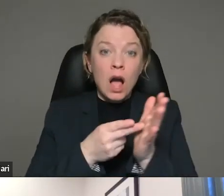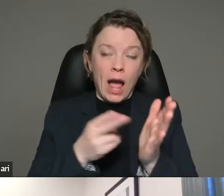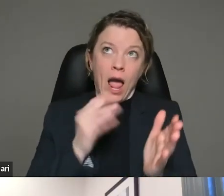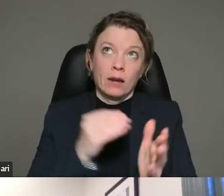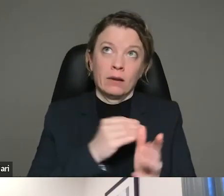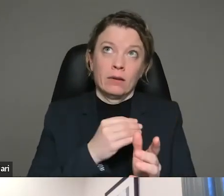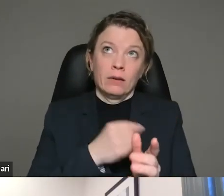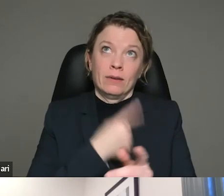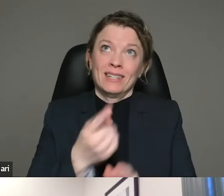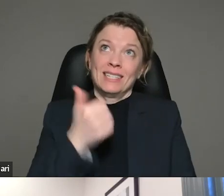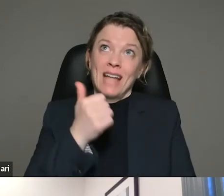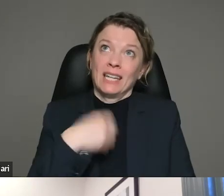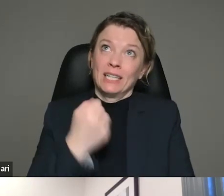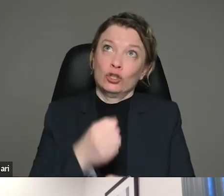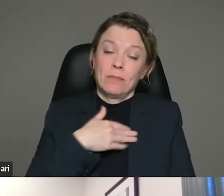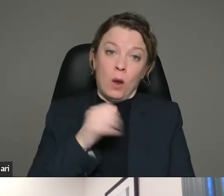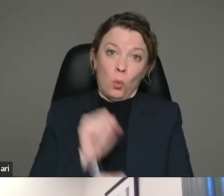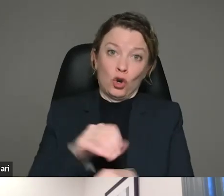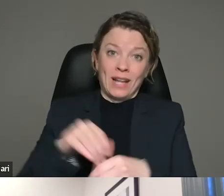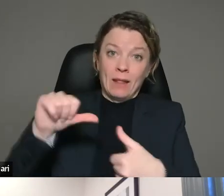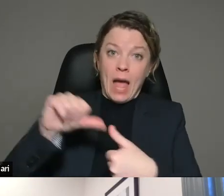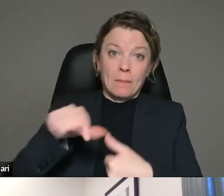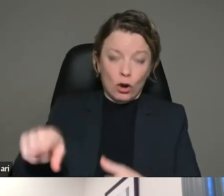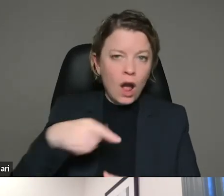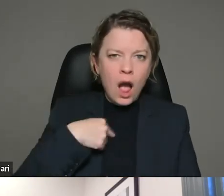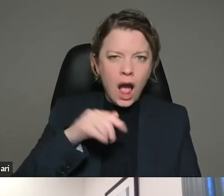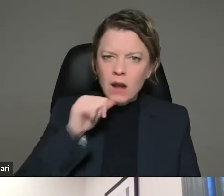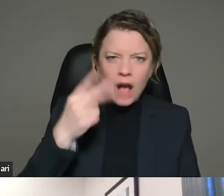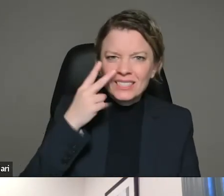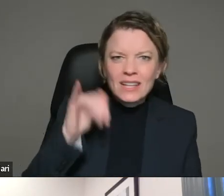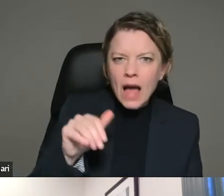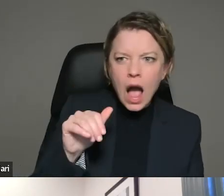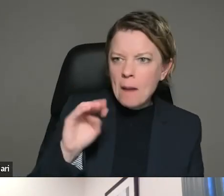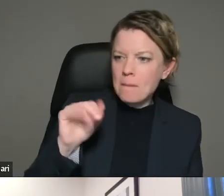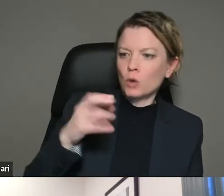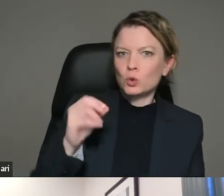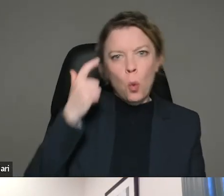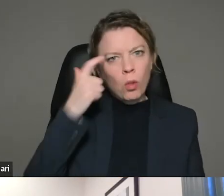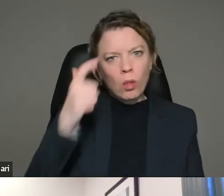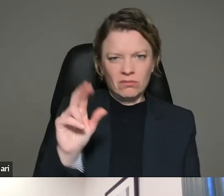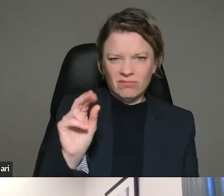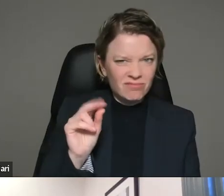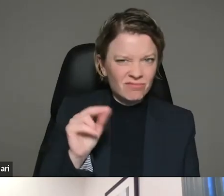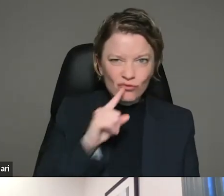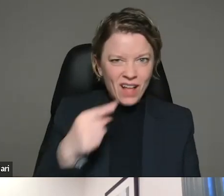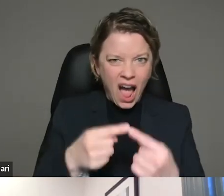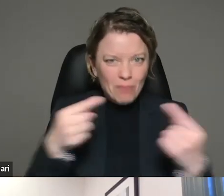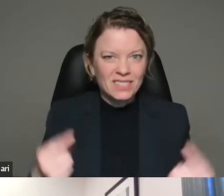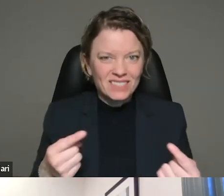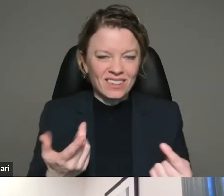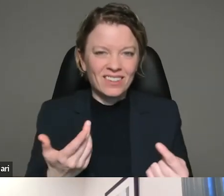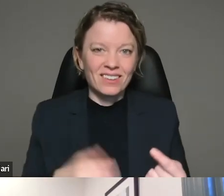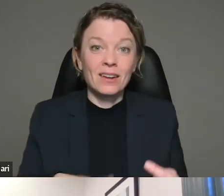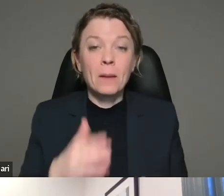my almost decade working in Latin America, have come across the macho. It's very much have been the opposite. There's been